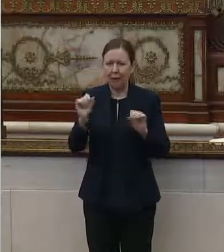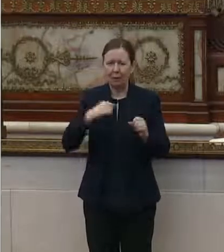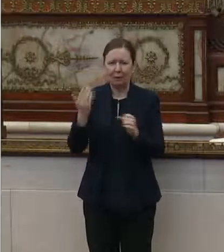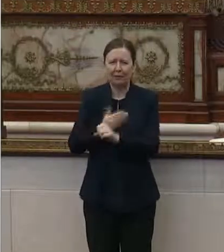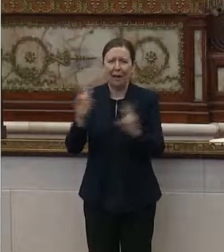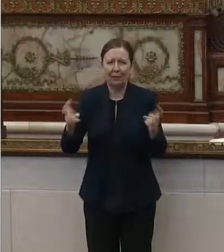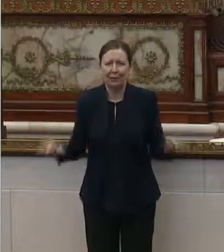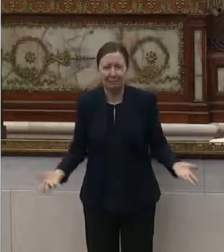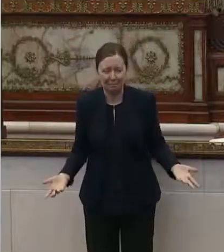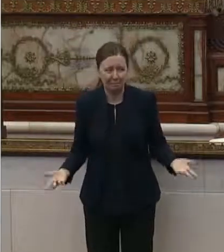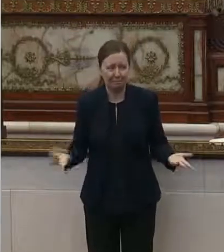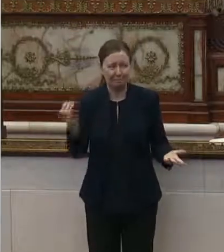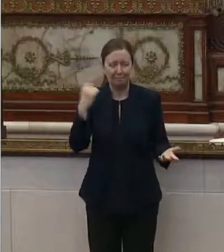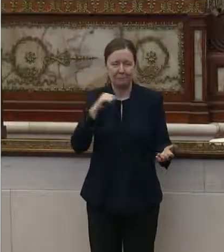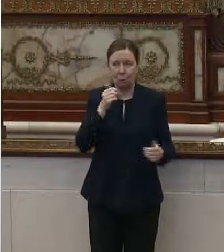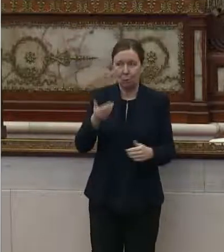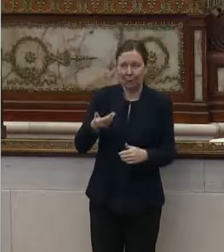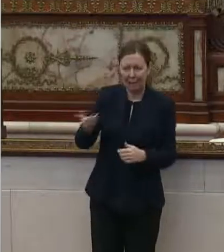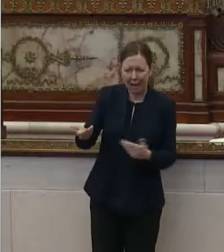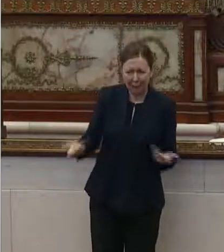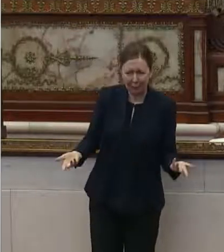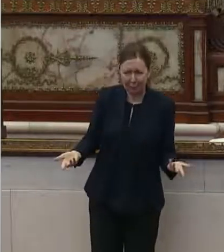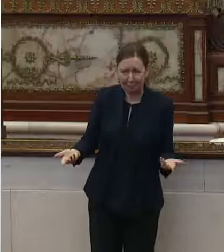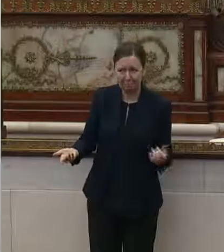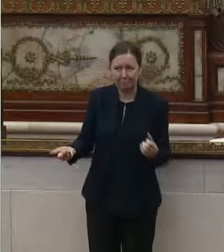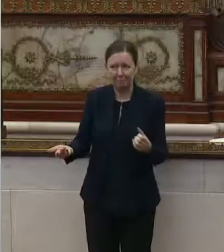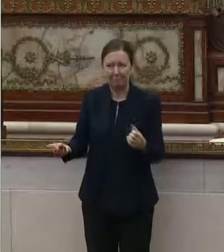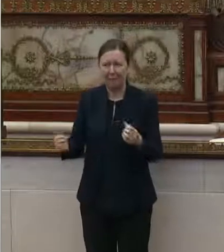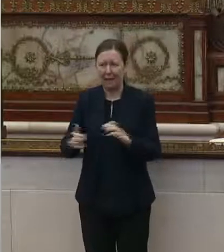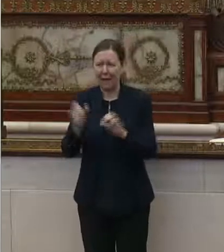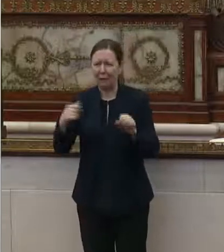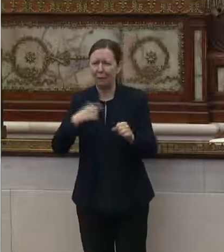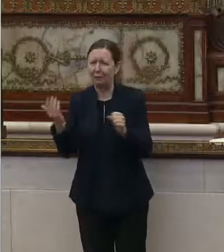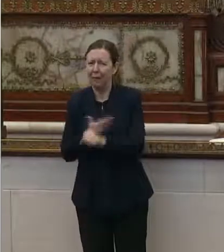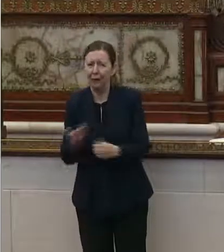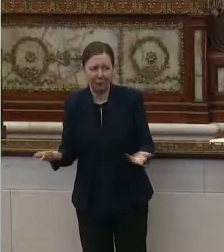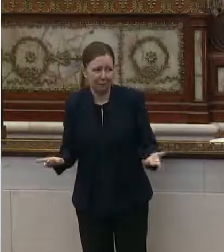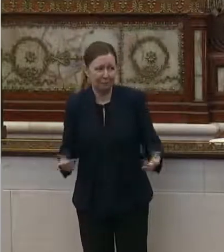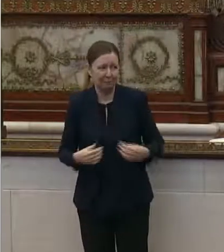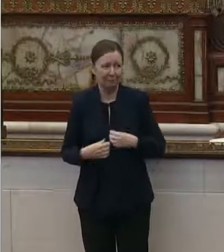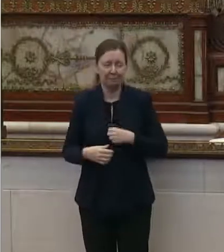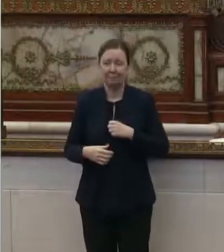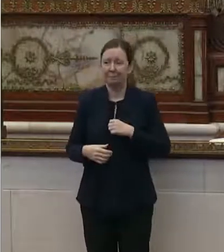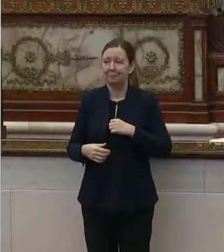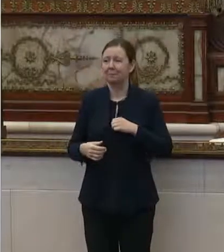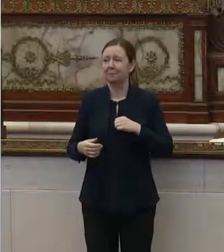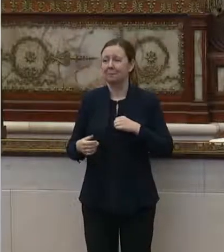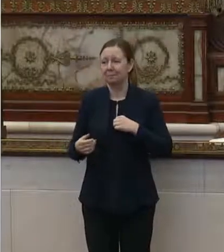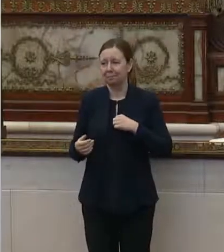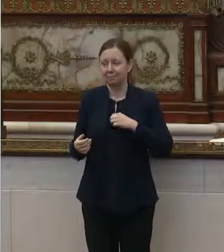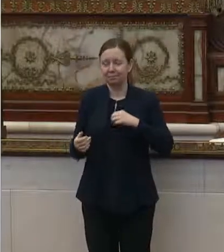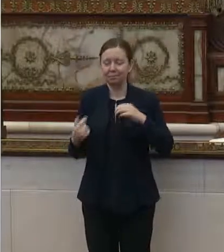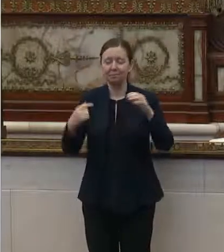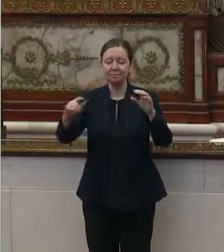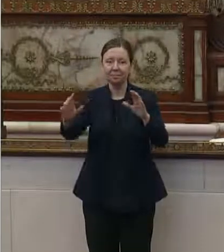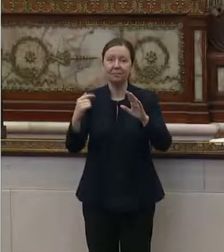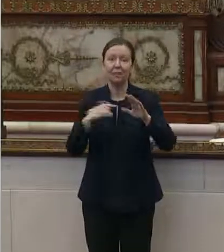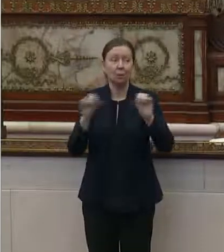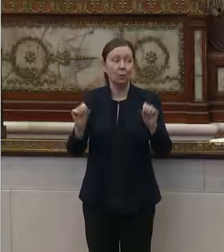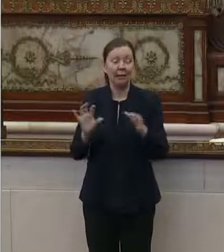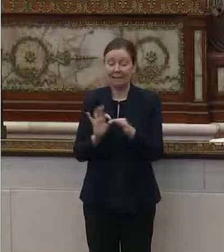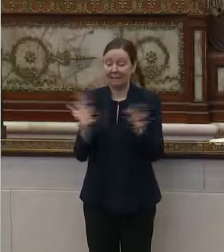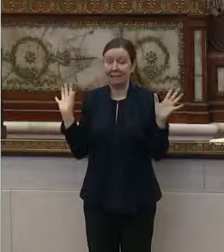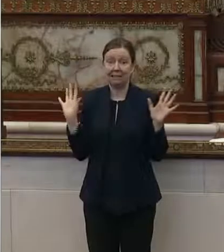them? Like, if we didn't hire them, how can we fire them? Right, so we, as I said, we can